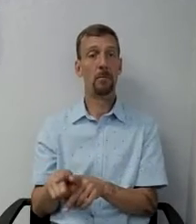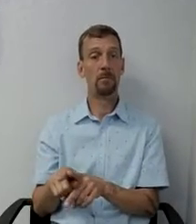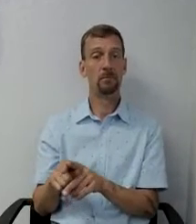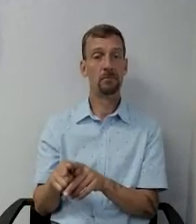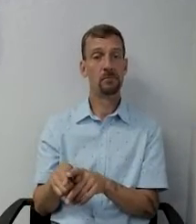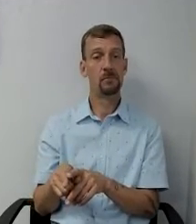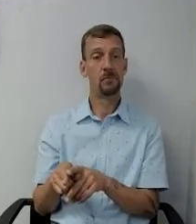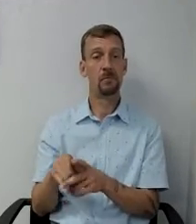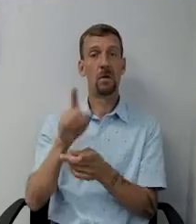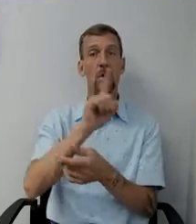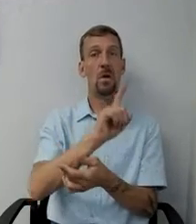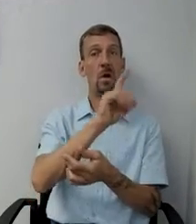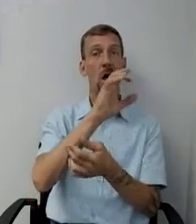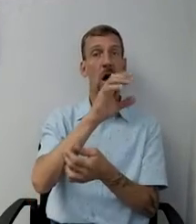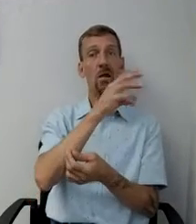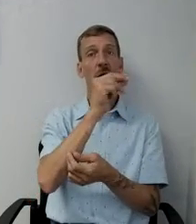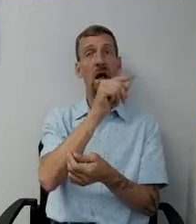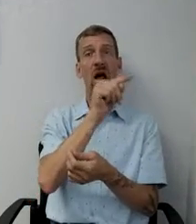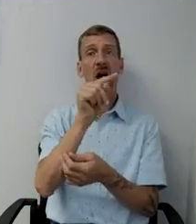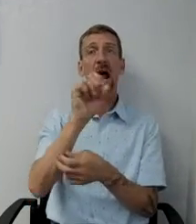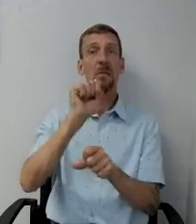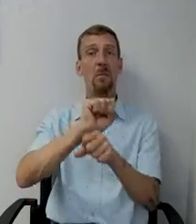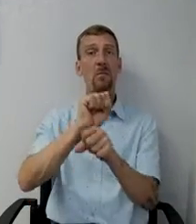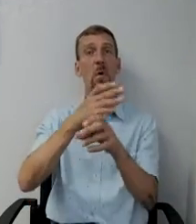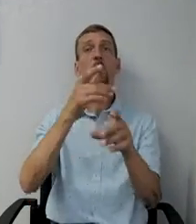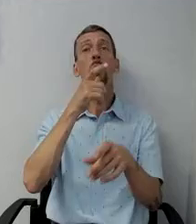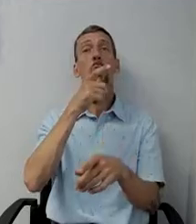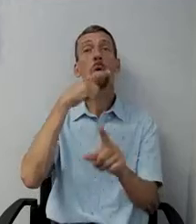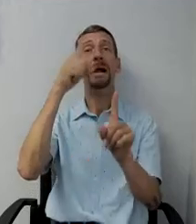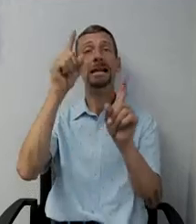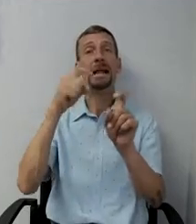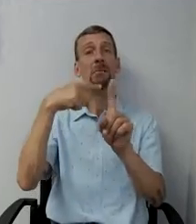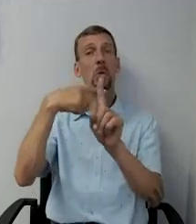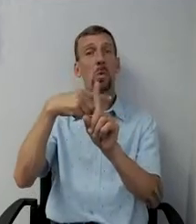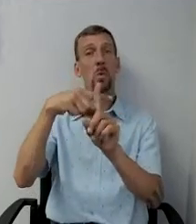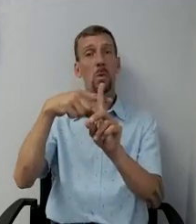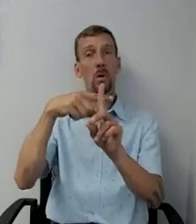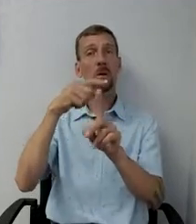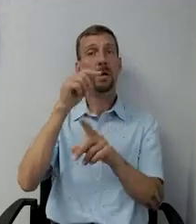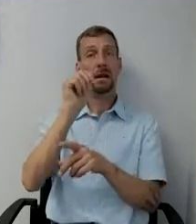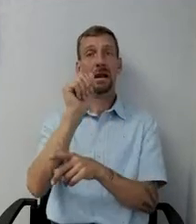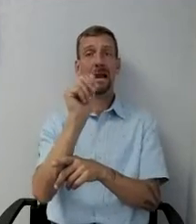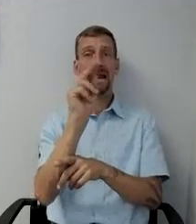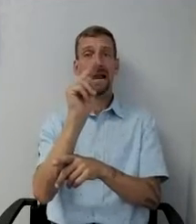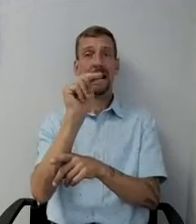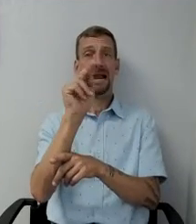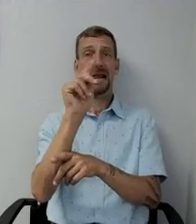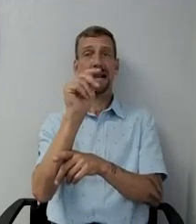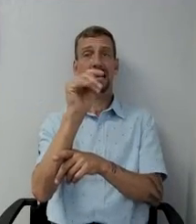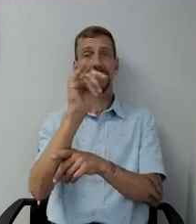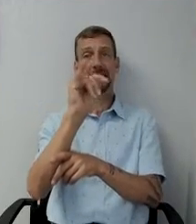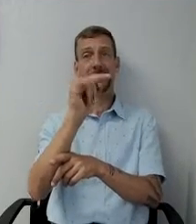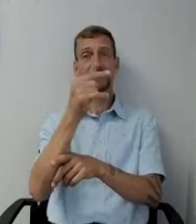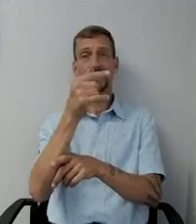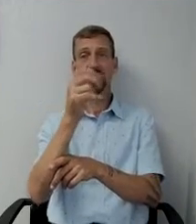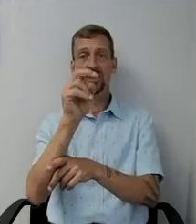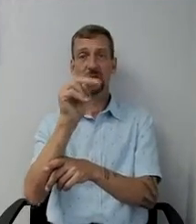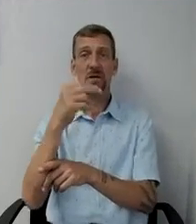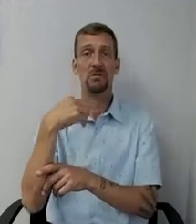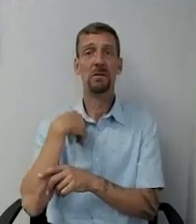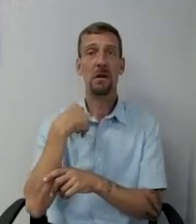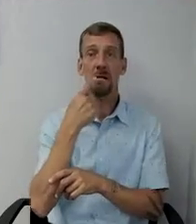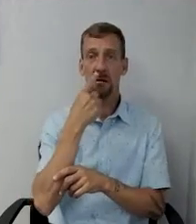100 or so employees that Right. tested positive for the antigen. So we did the nasal